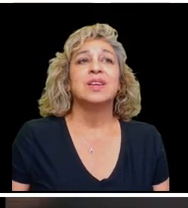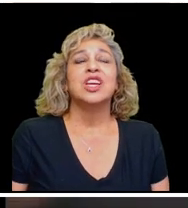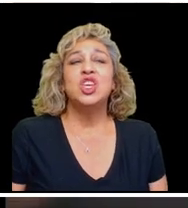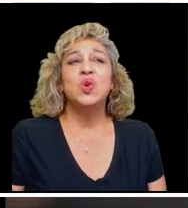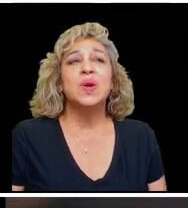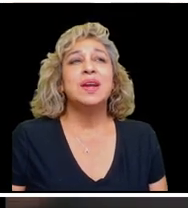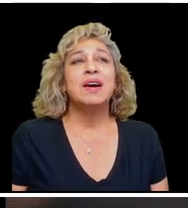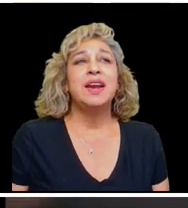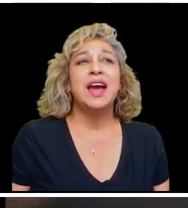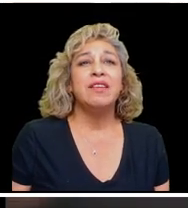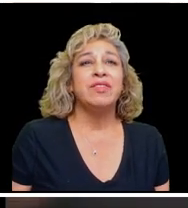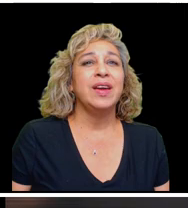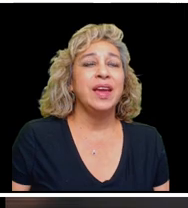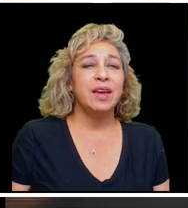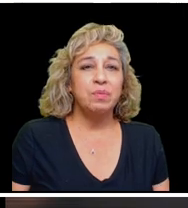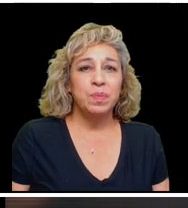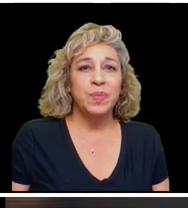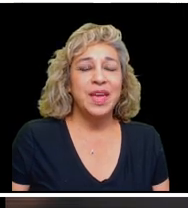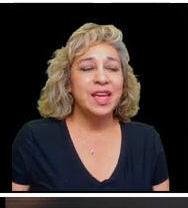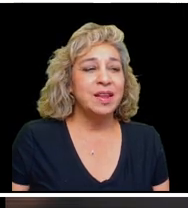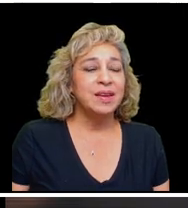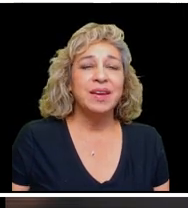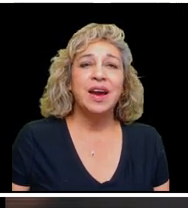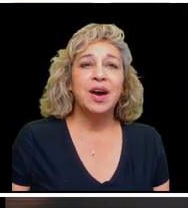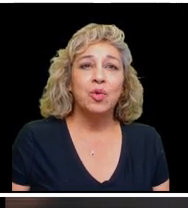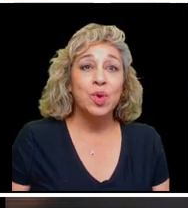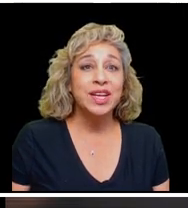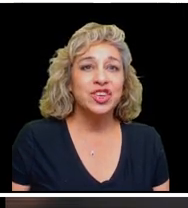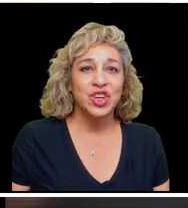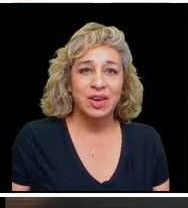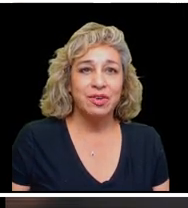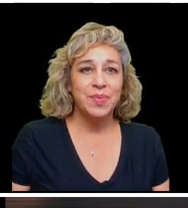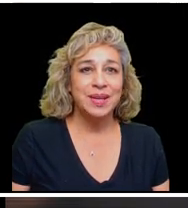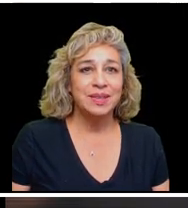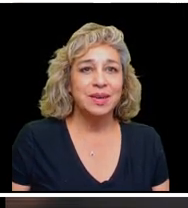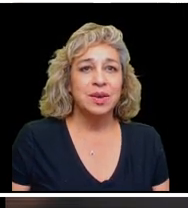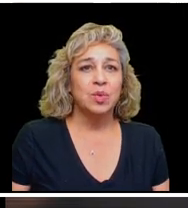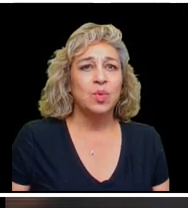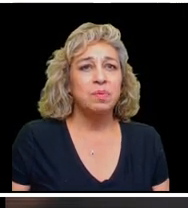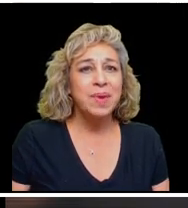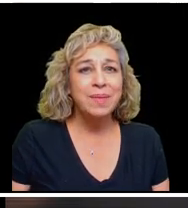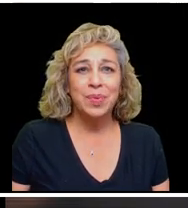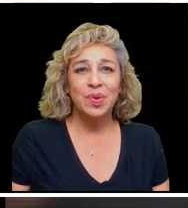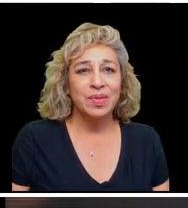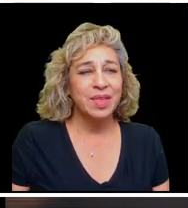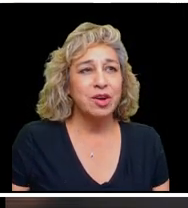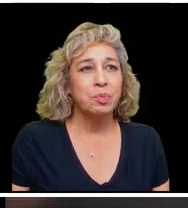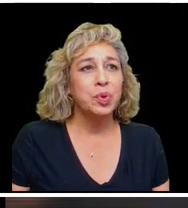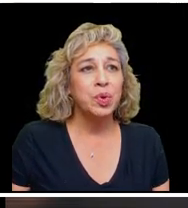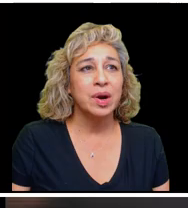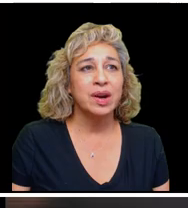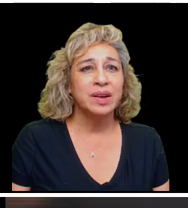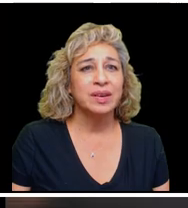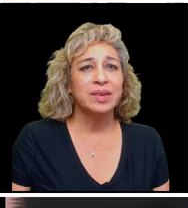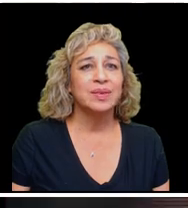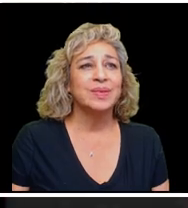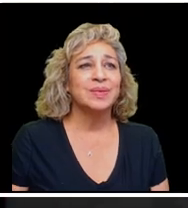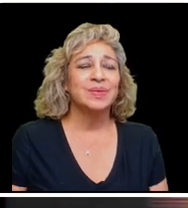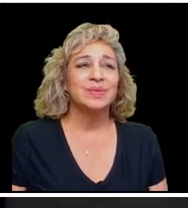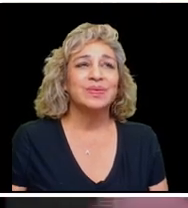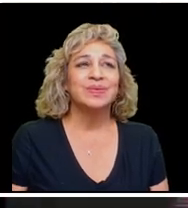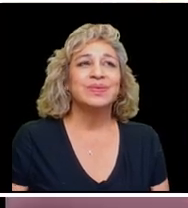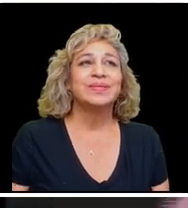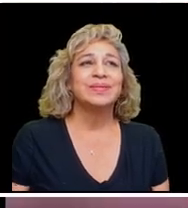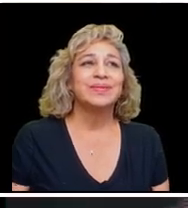you cannot have a rich government with people that are poor